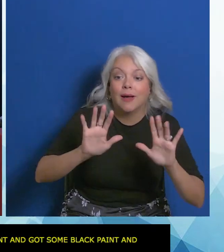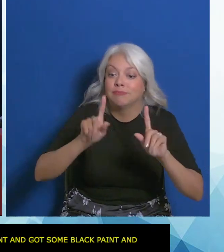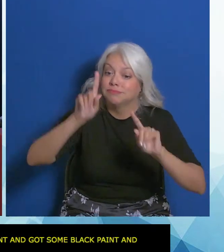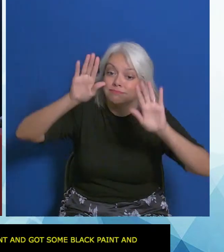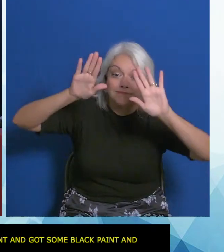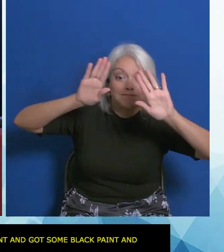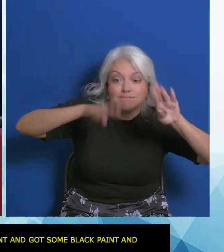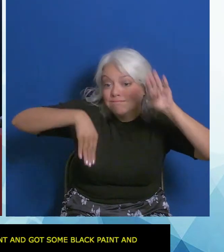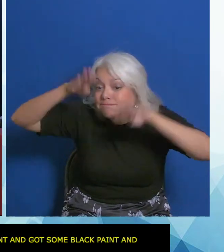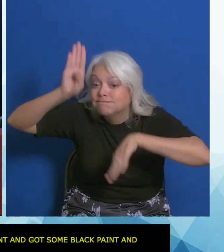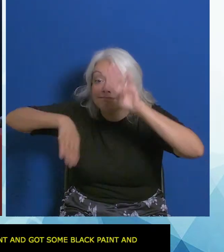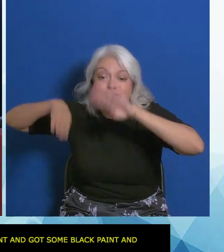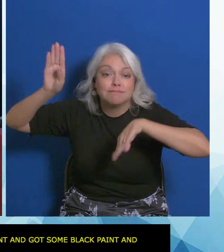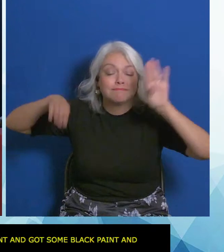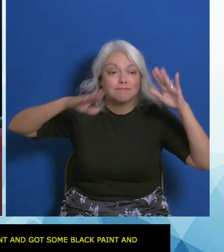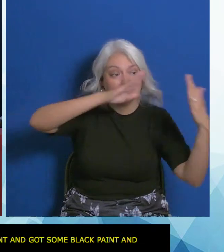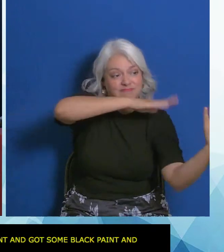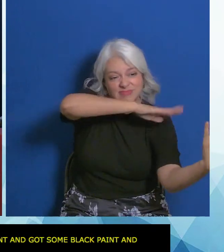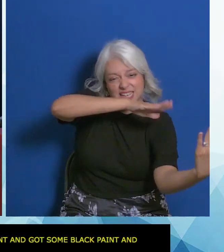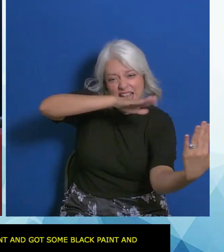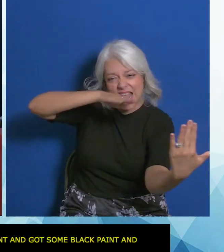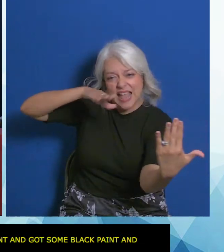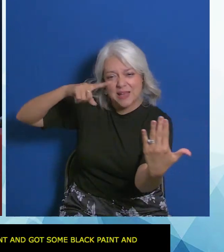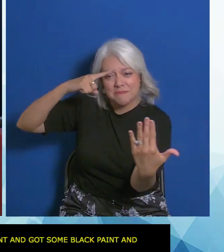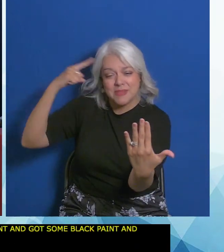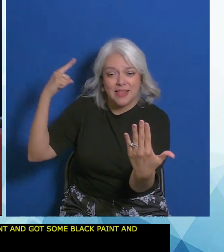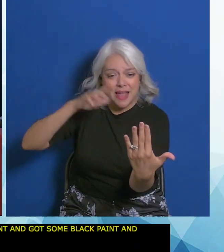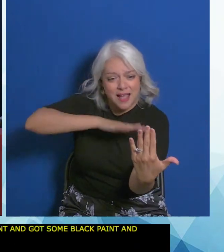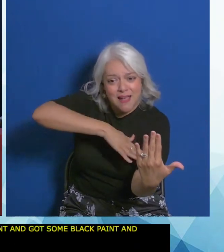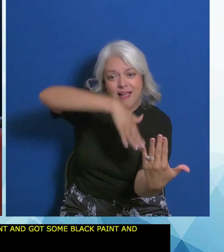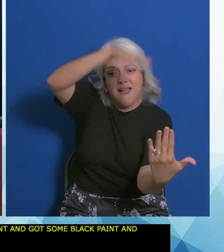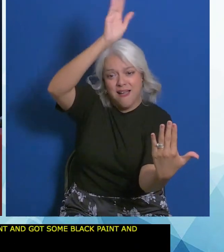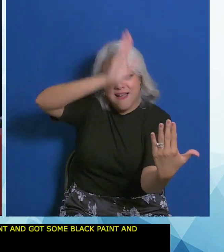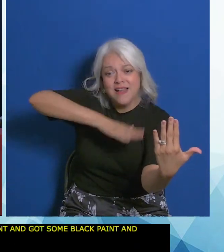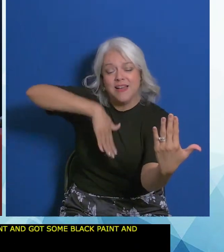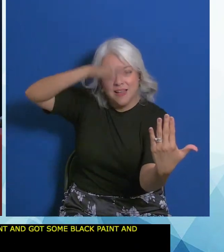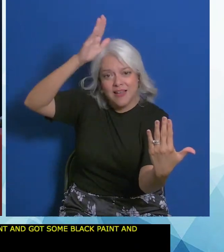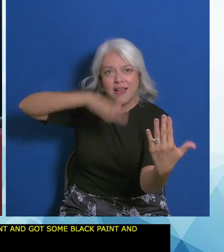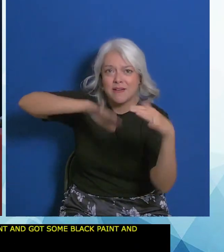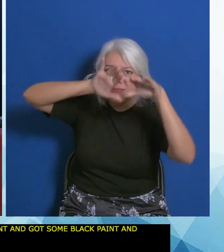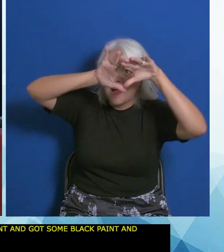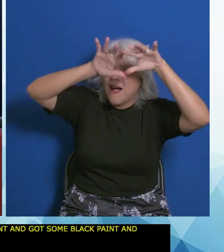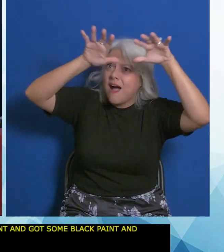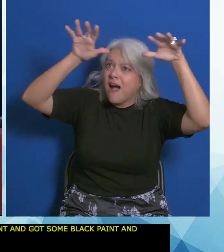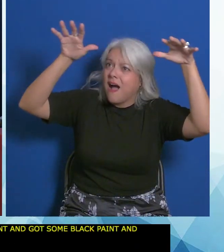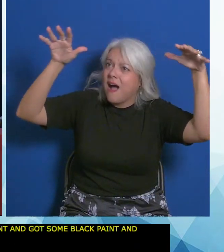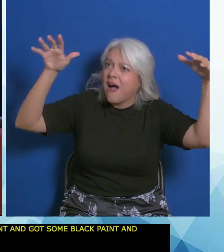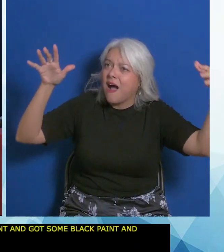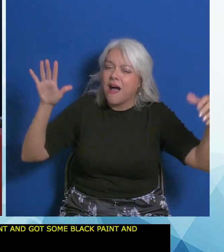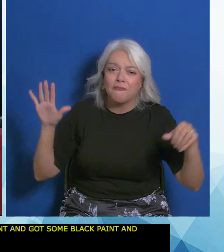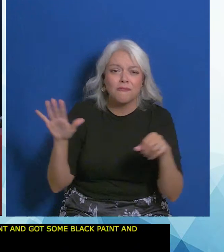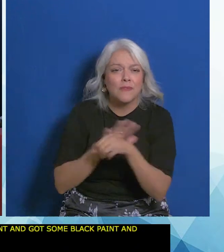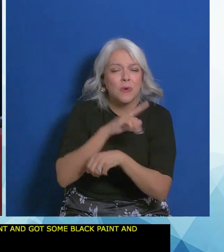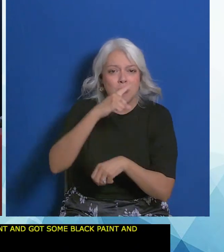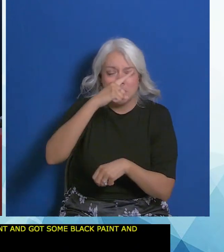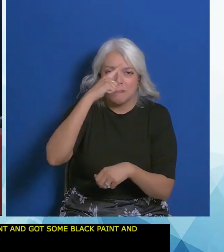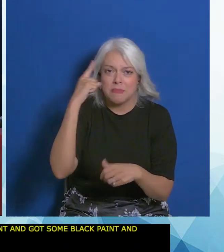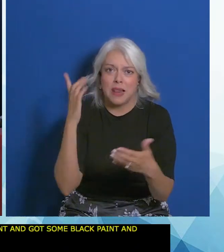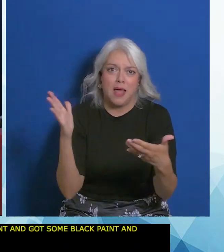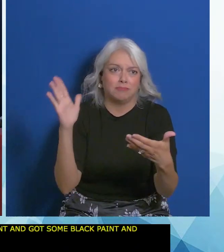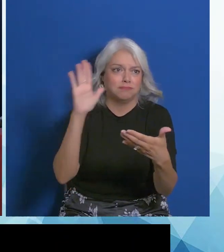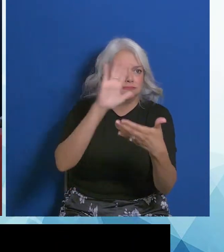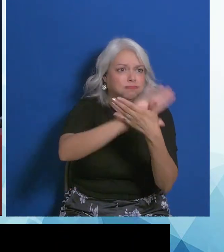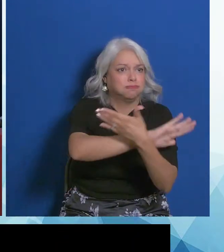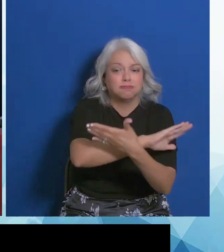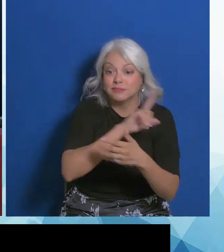dome. And they painted moving up and up and up until they could